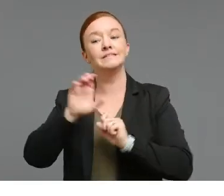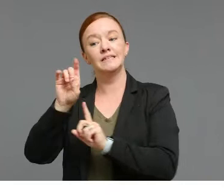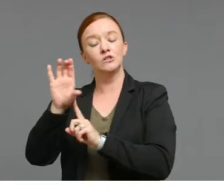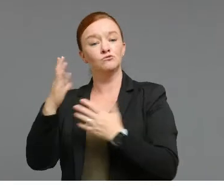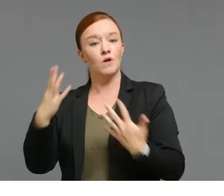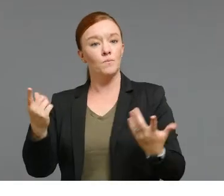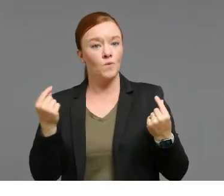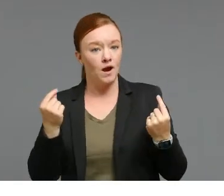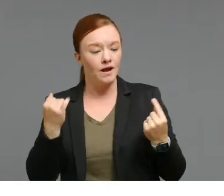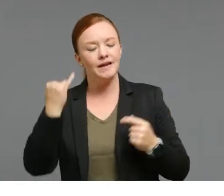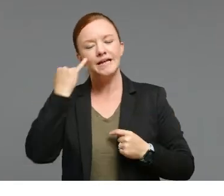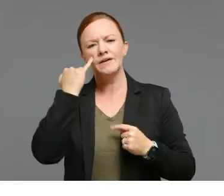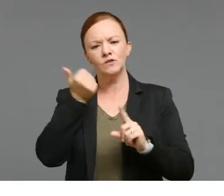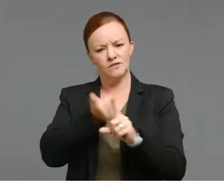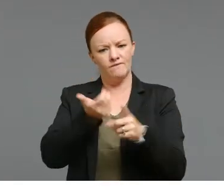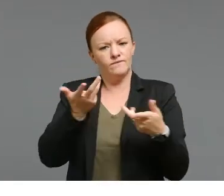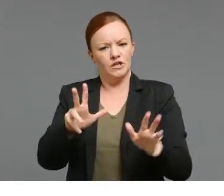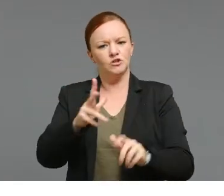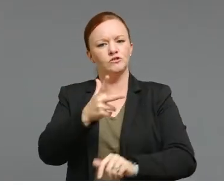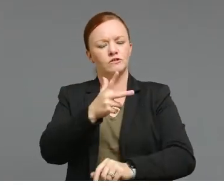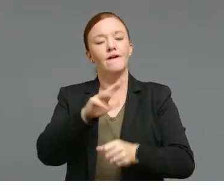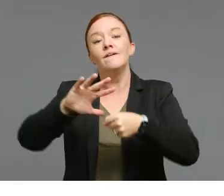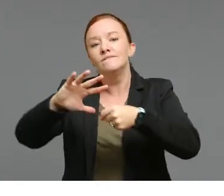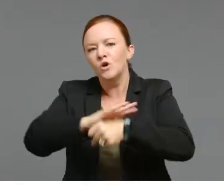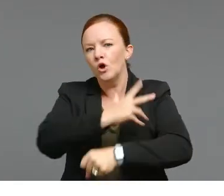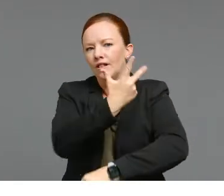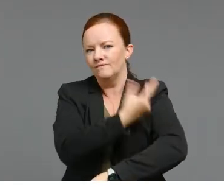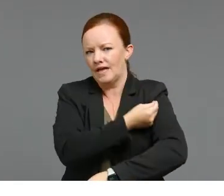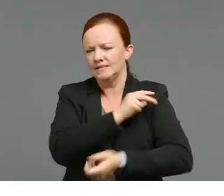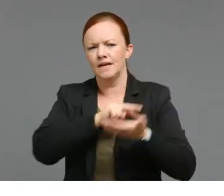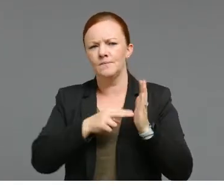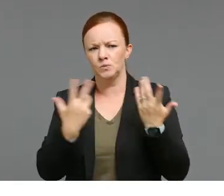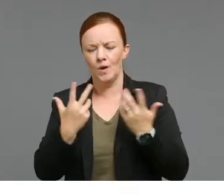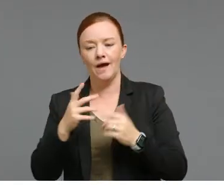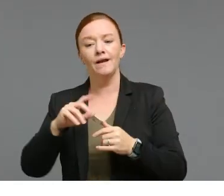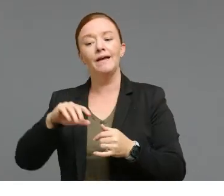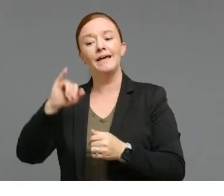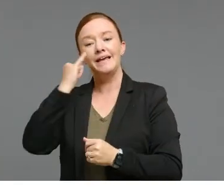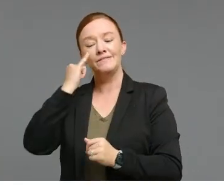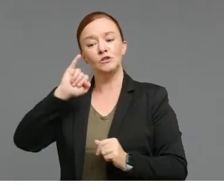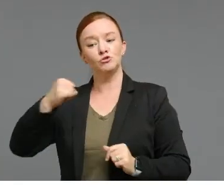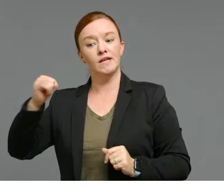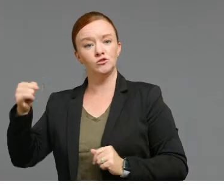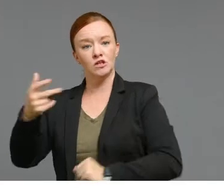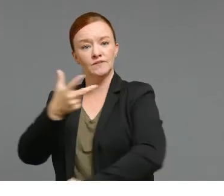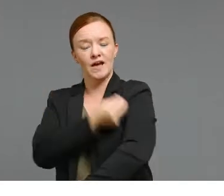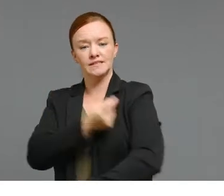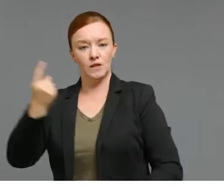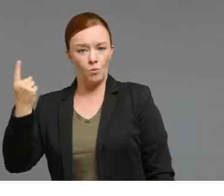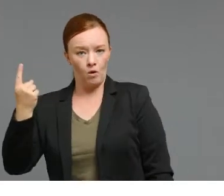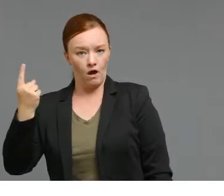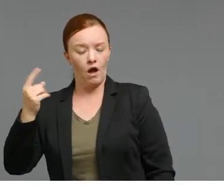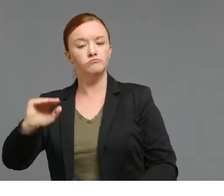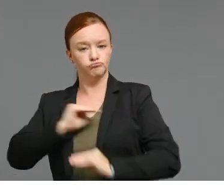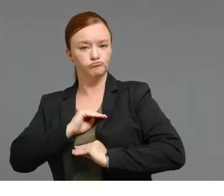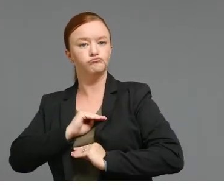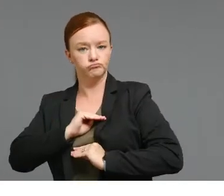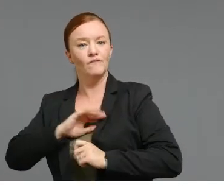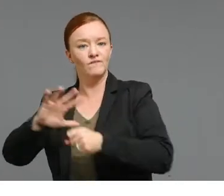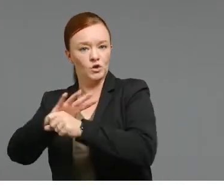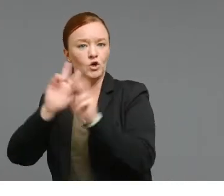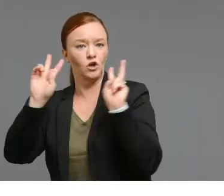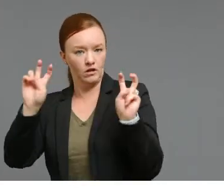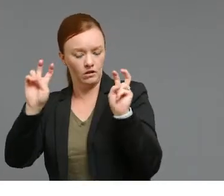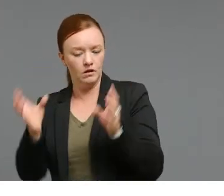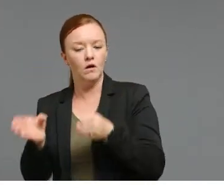that if you are fully vaccinated, which means that you've had either one dose of the Johnson & Johnson or you've finished your second dose